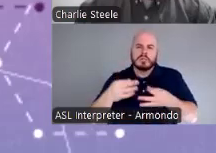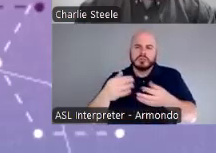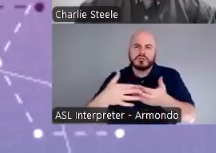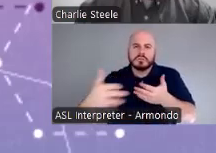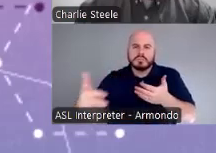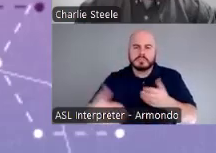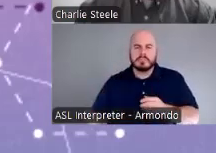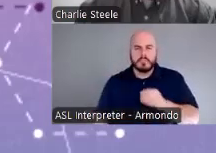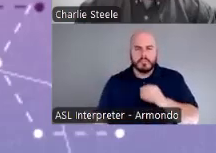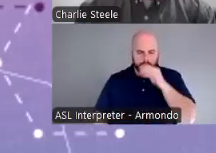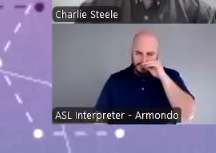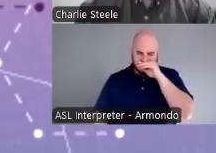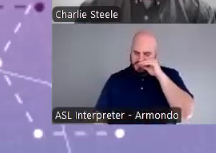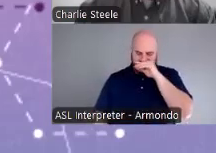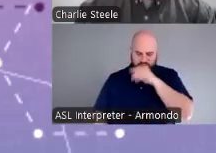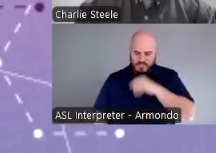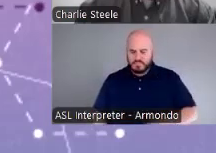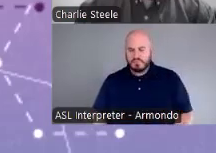example,